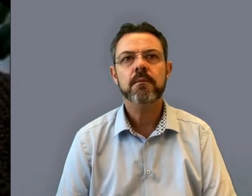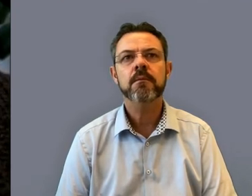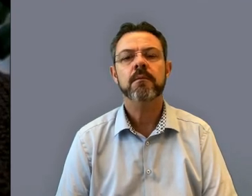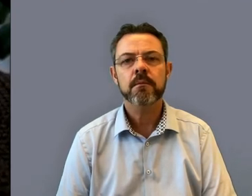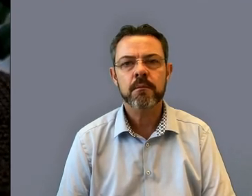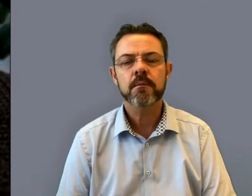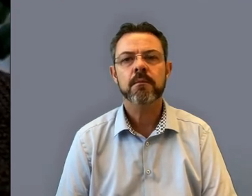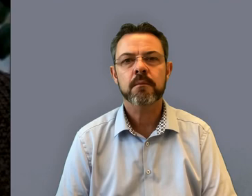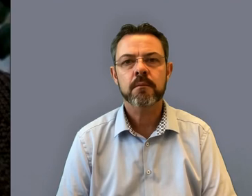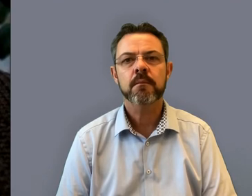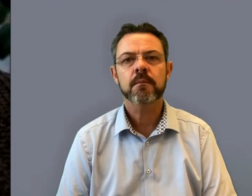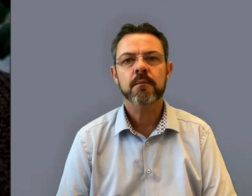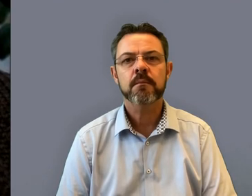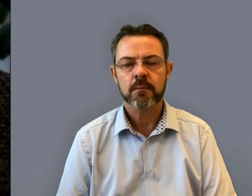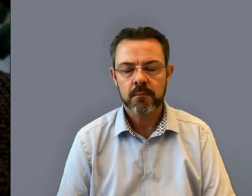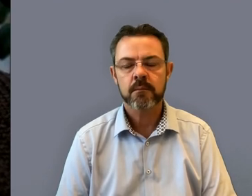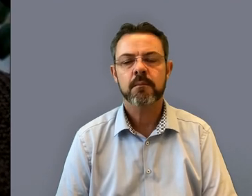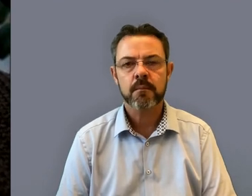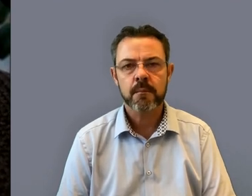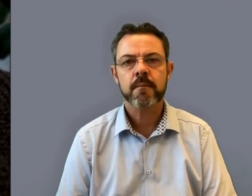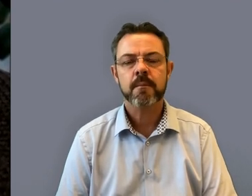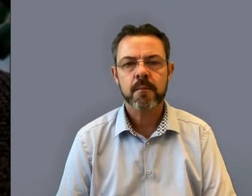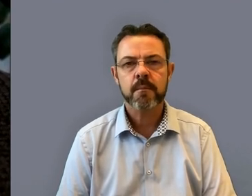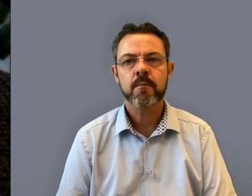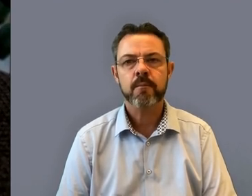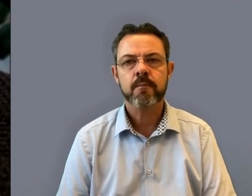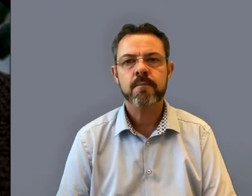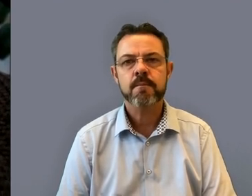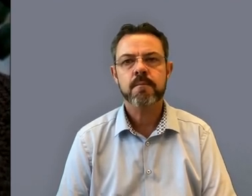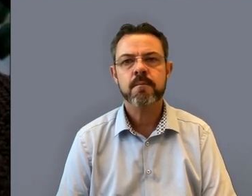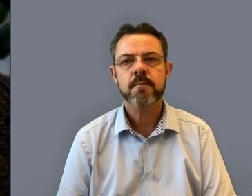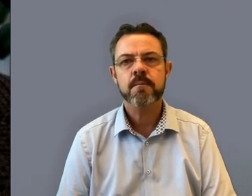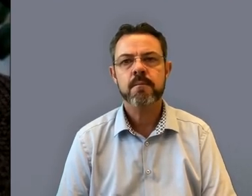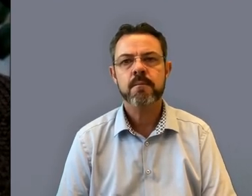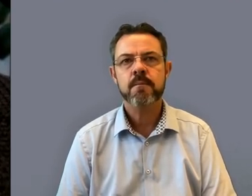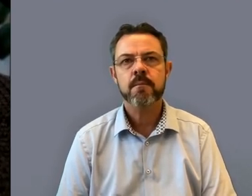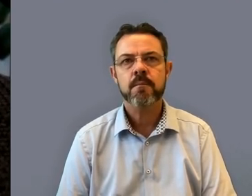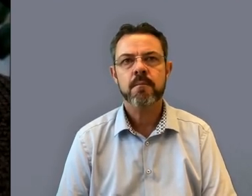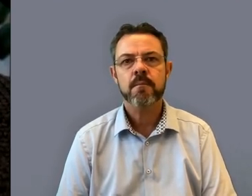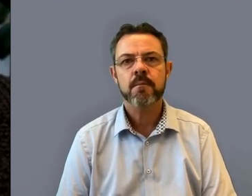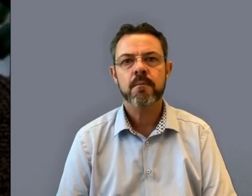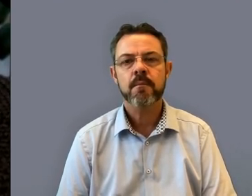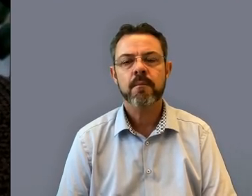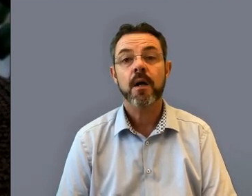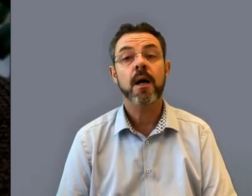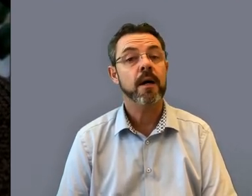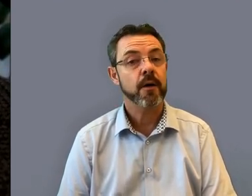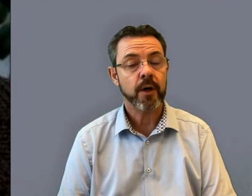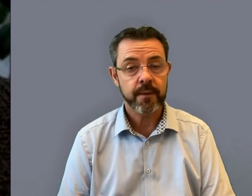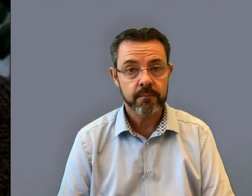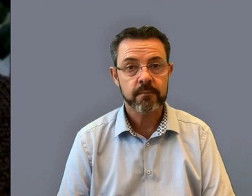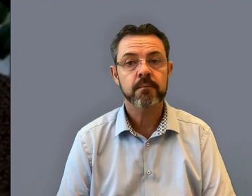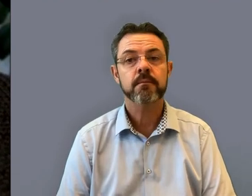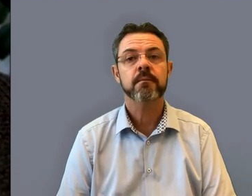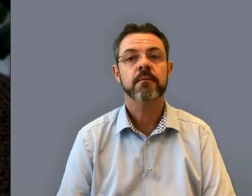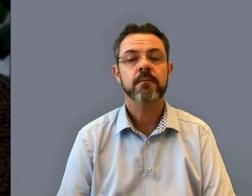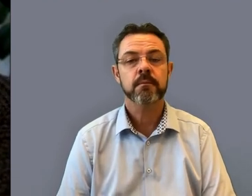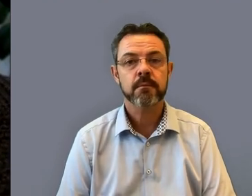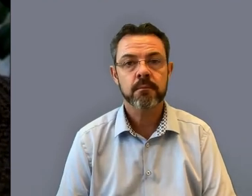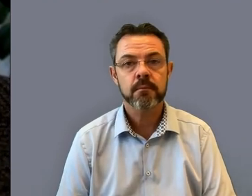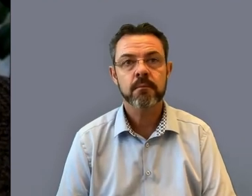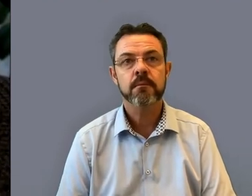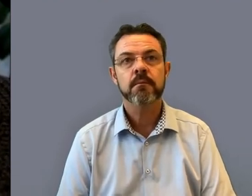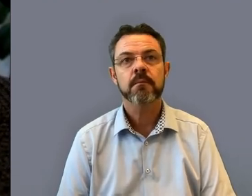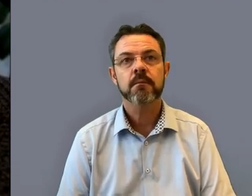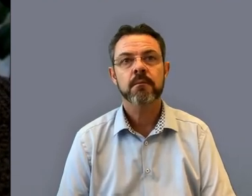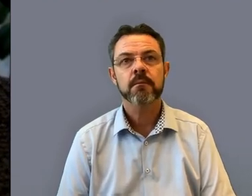collection. So it goes to private companies, but one of the companies is government owned. Ah, okay. And